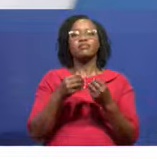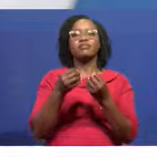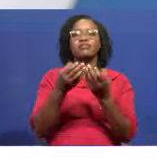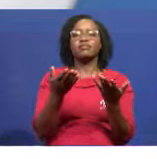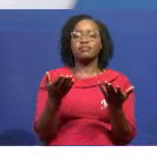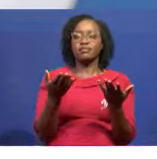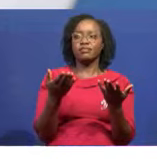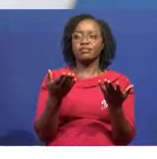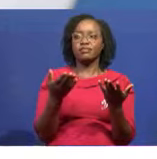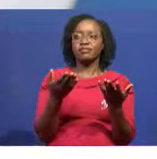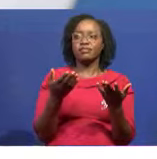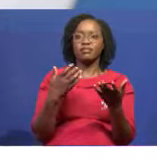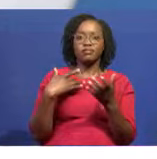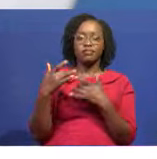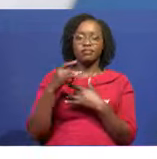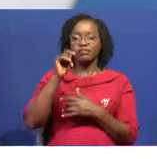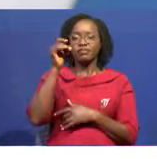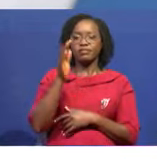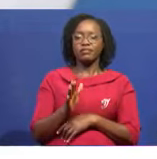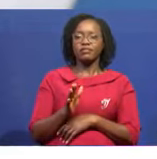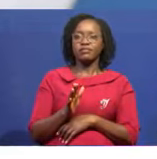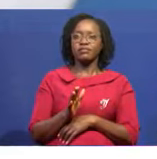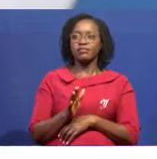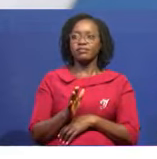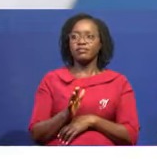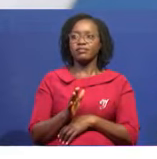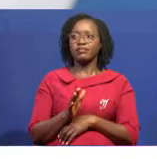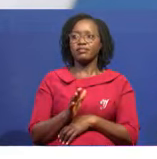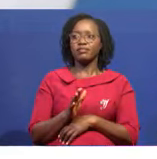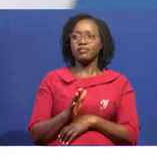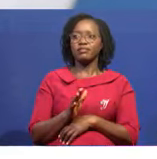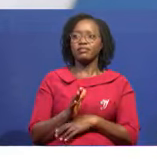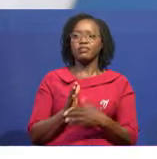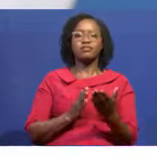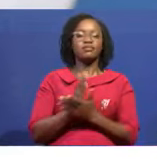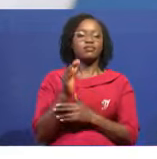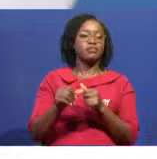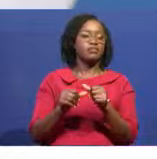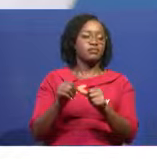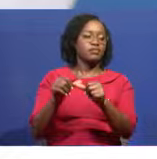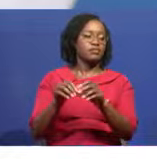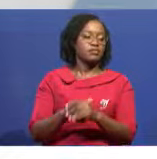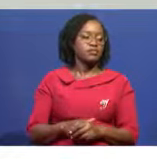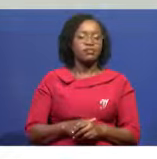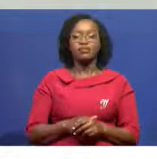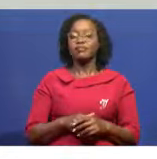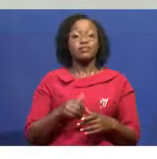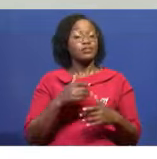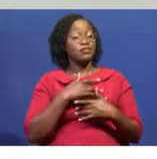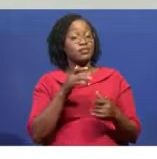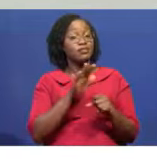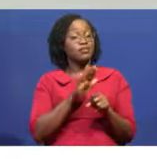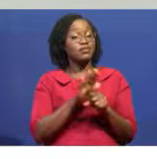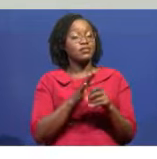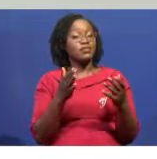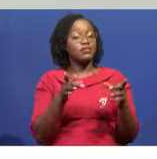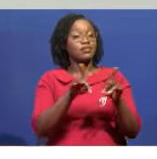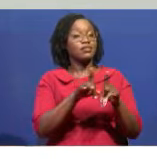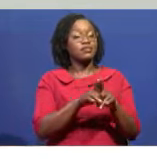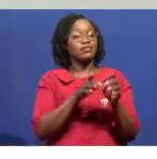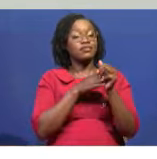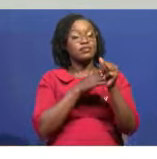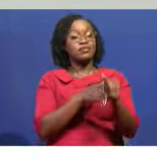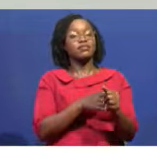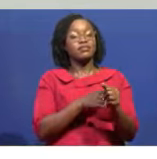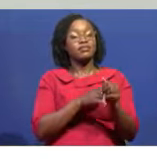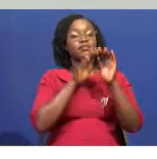it to the concerned Kenyan, and he proceeded to exercise his rights. Yes. That is very interesting. Now, given that you also lead that